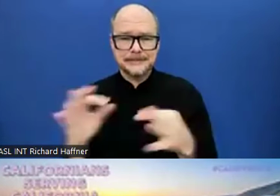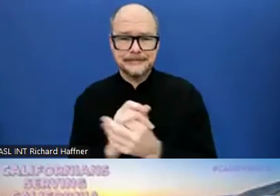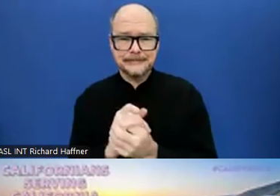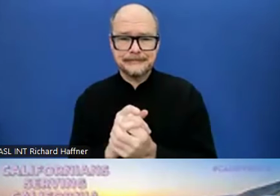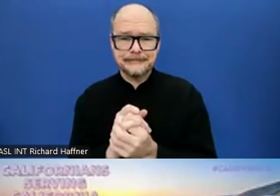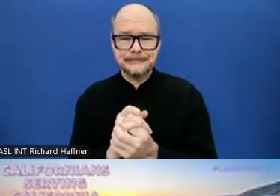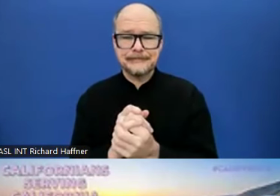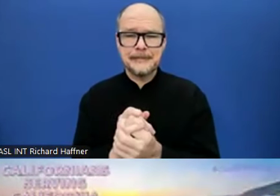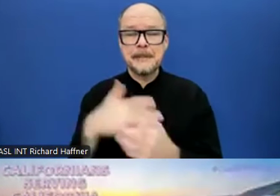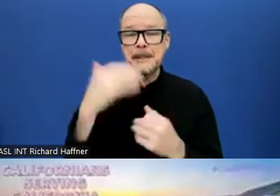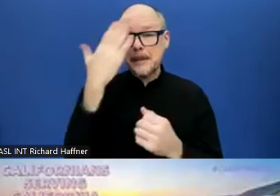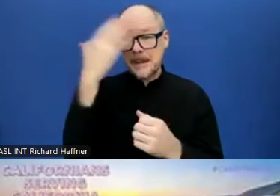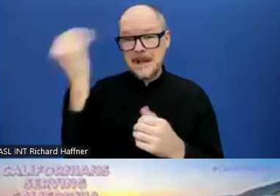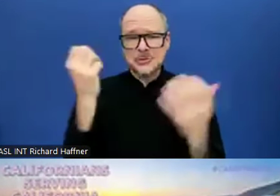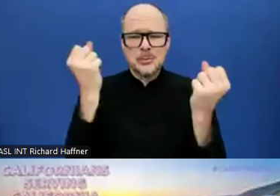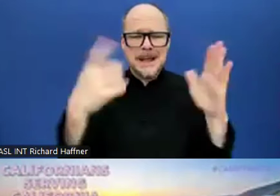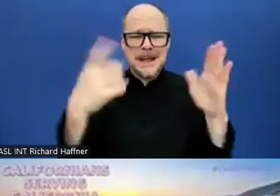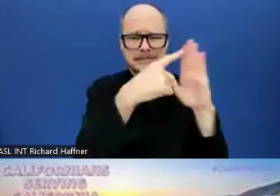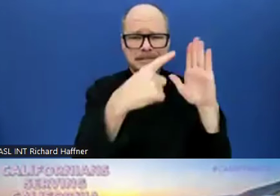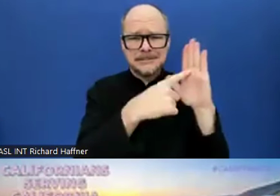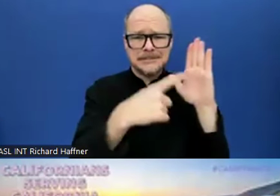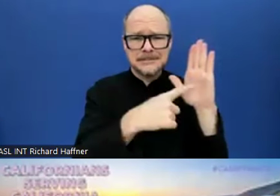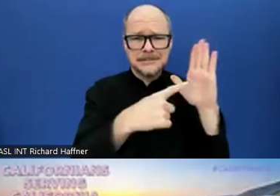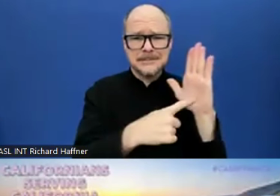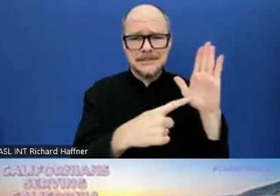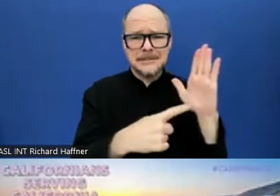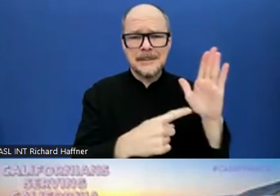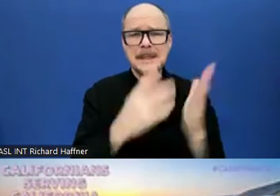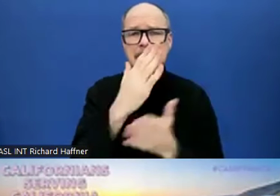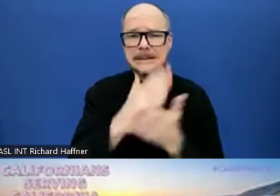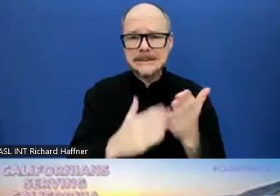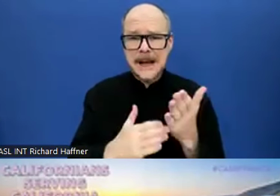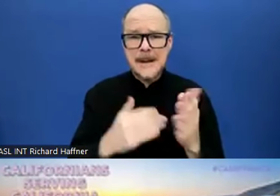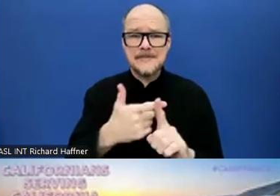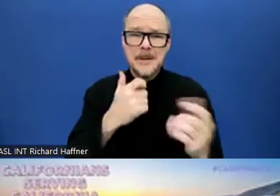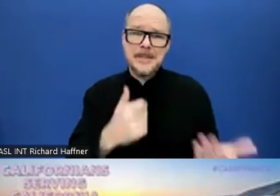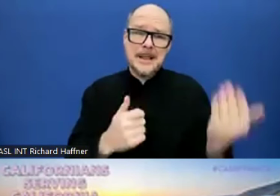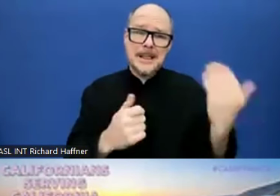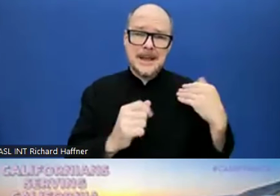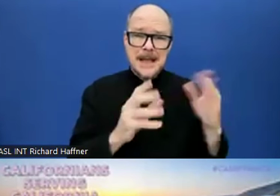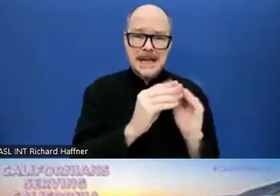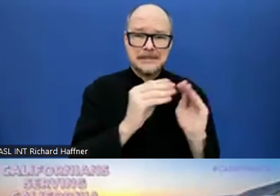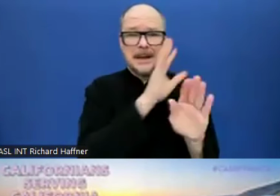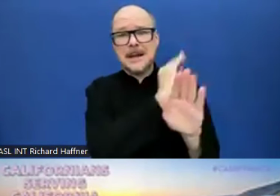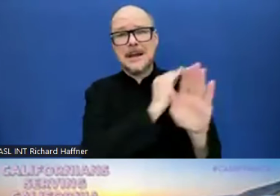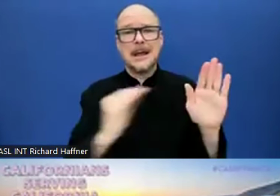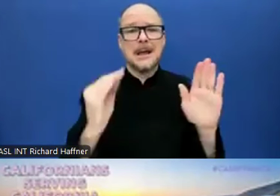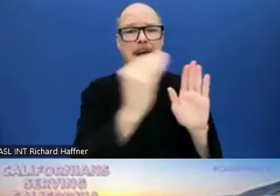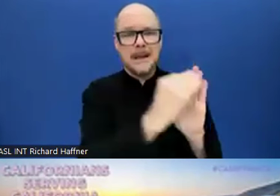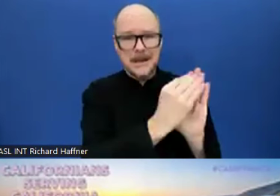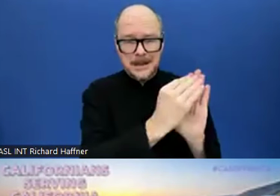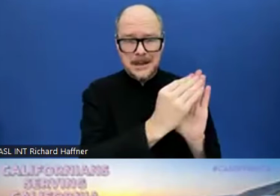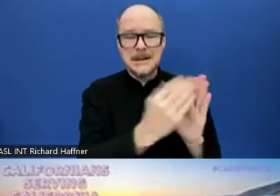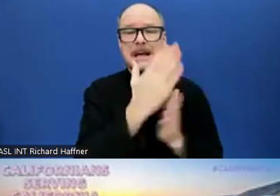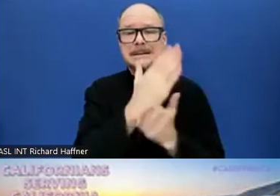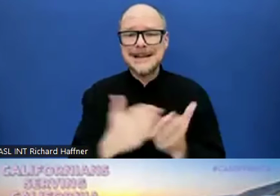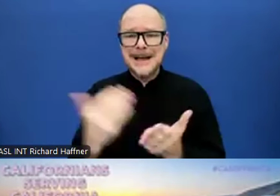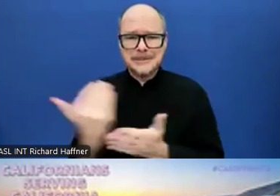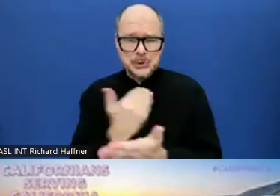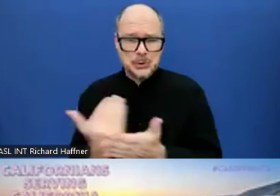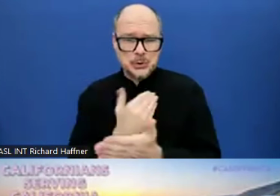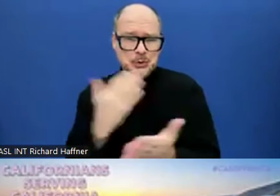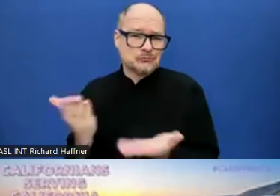Because we have so many agenda items, some that are held over from the last meeting that we didn't get to, and some that were newly submitted by